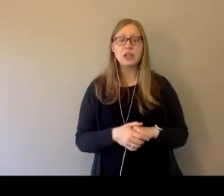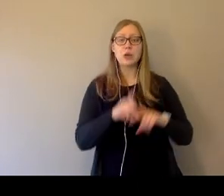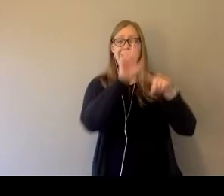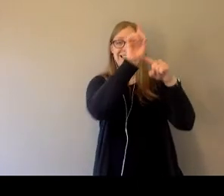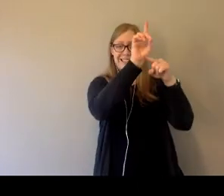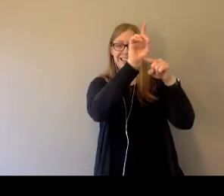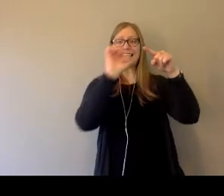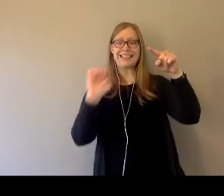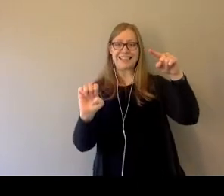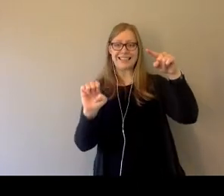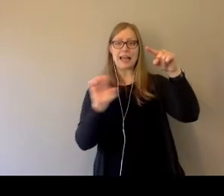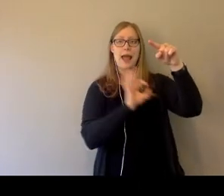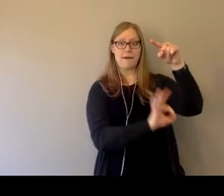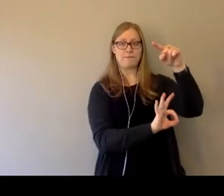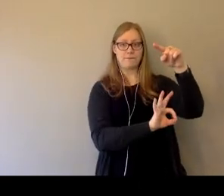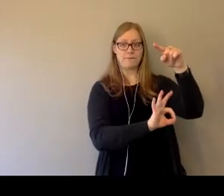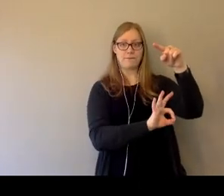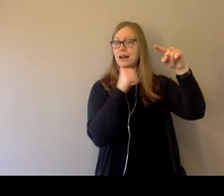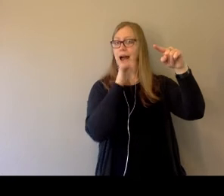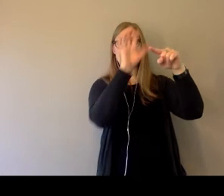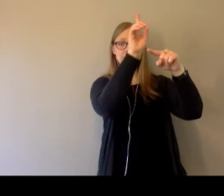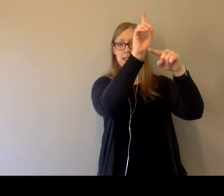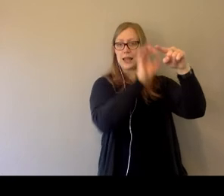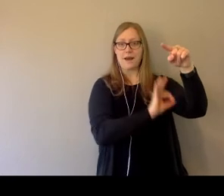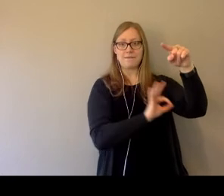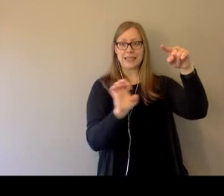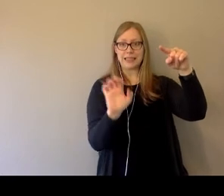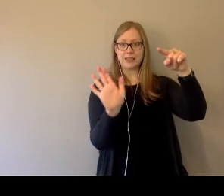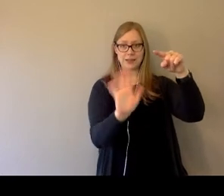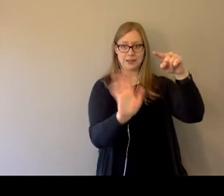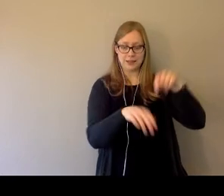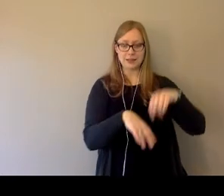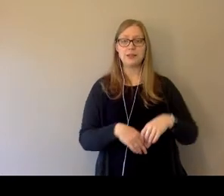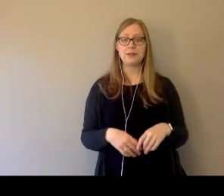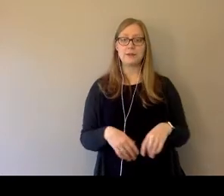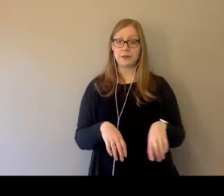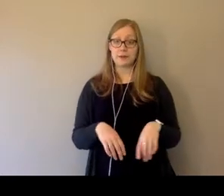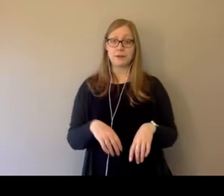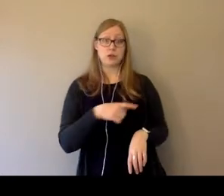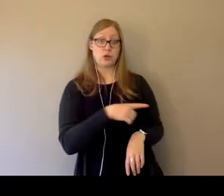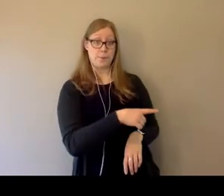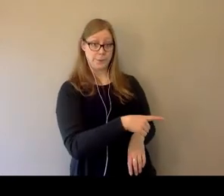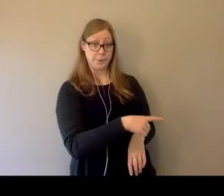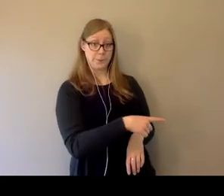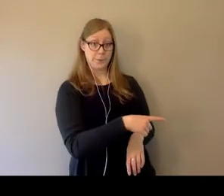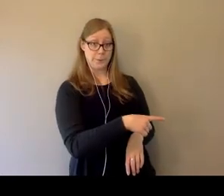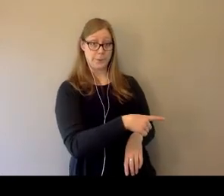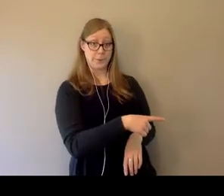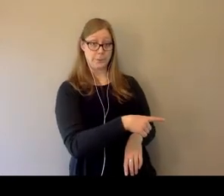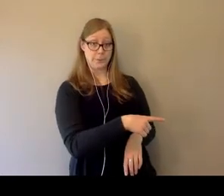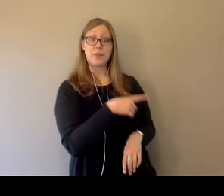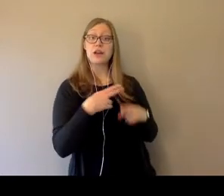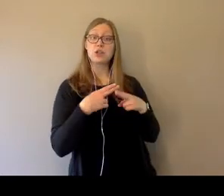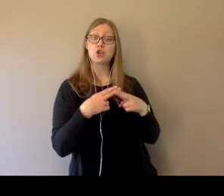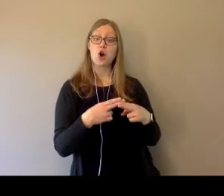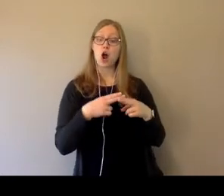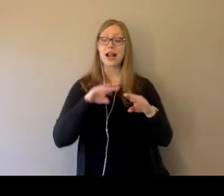Okay, I fixed. So triangle ABC is similar to triangle DEF. This is called the